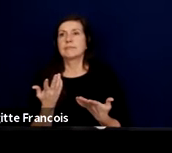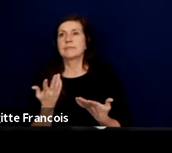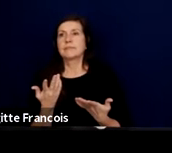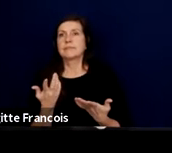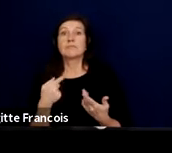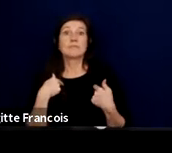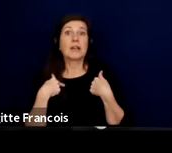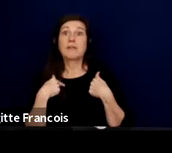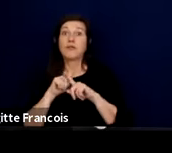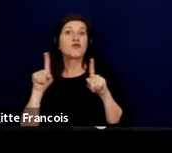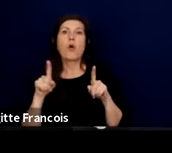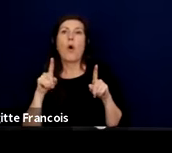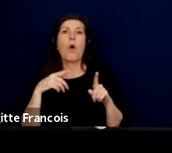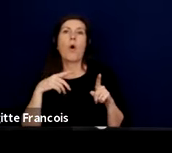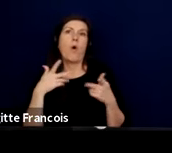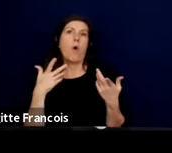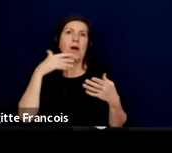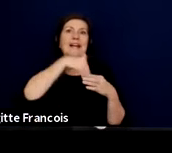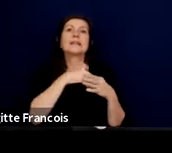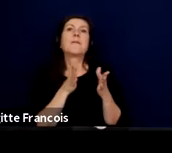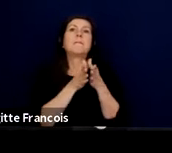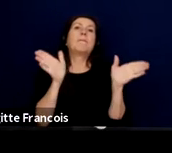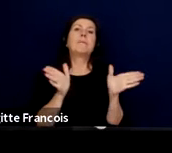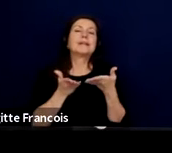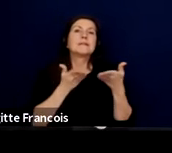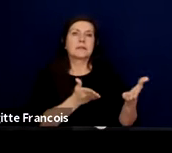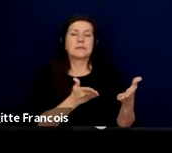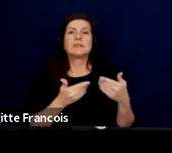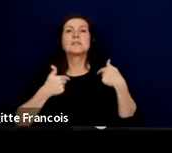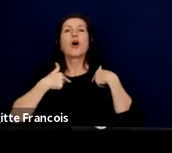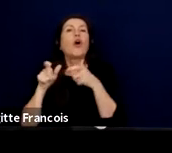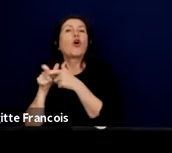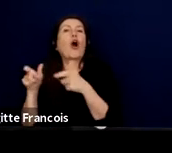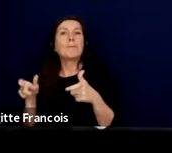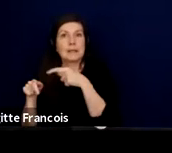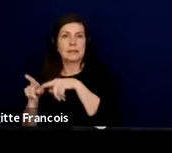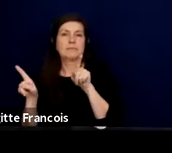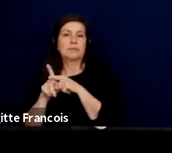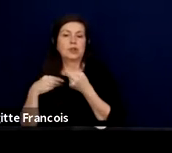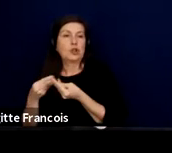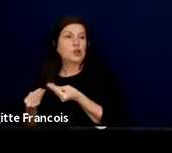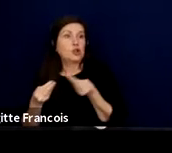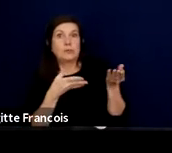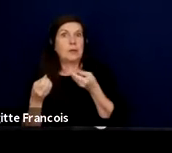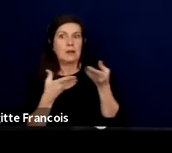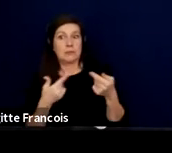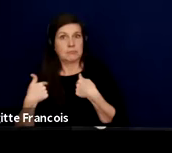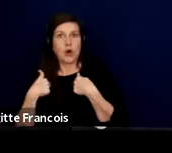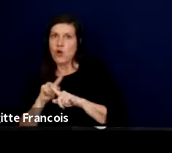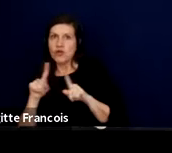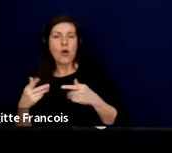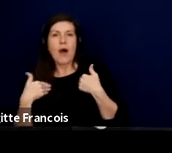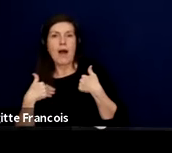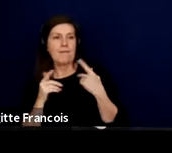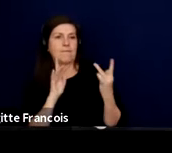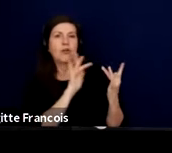public sector, if you're a private company, you're often a sub-supplier, which means that you don't have a direct contact with your